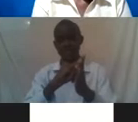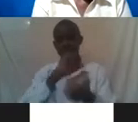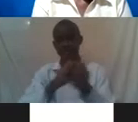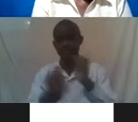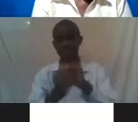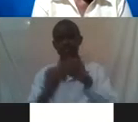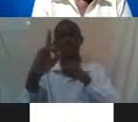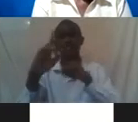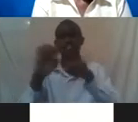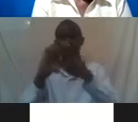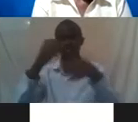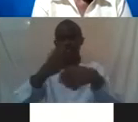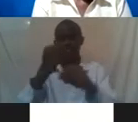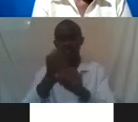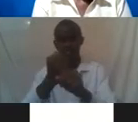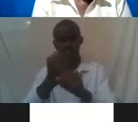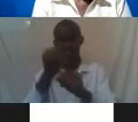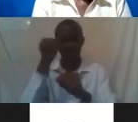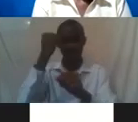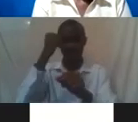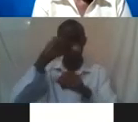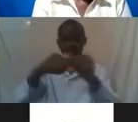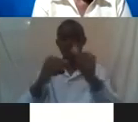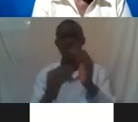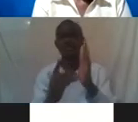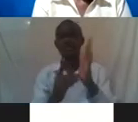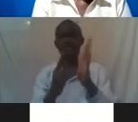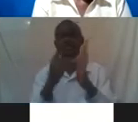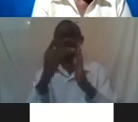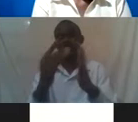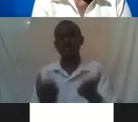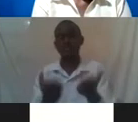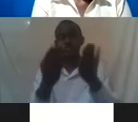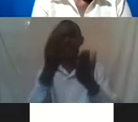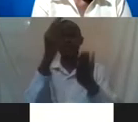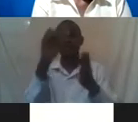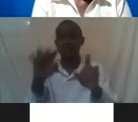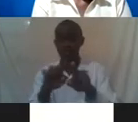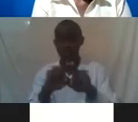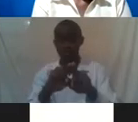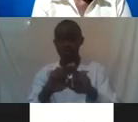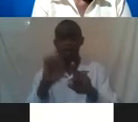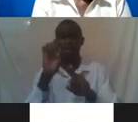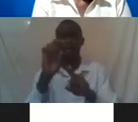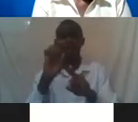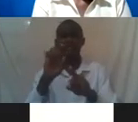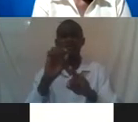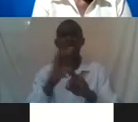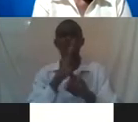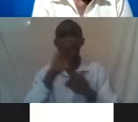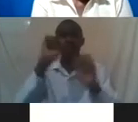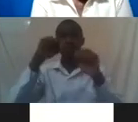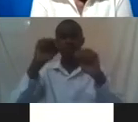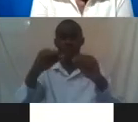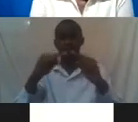make contribution to improve them. And we must also be able to